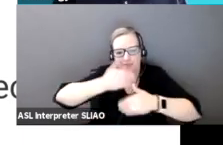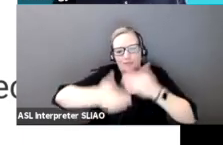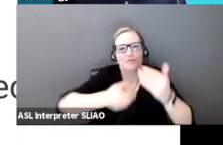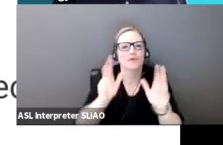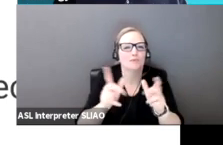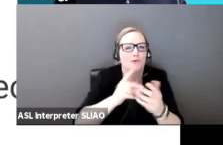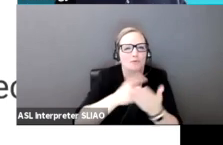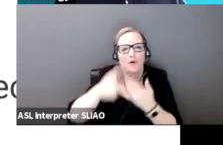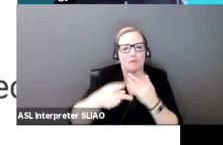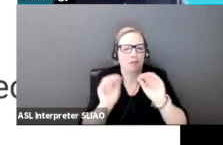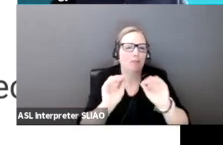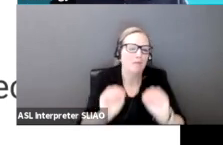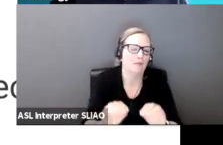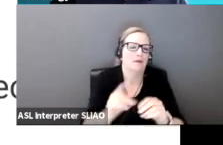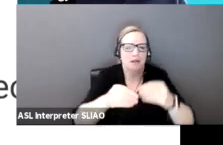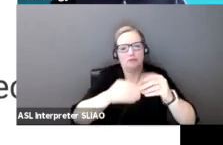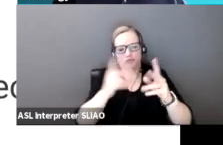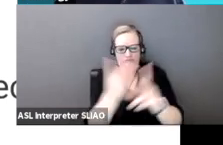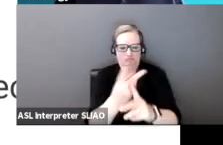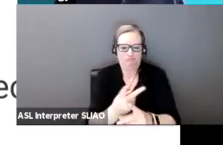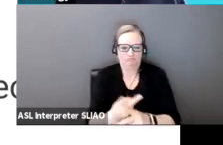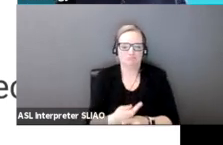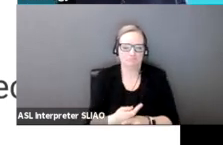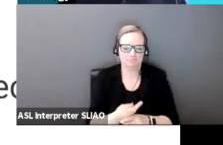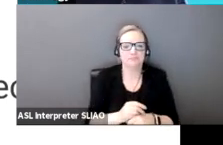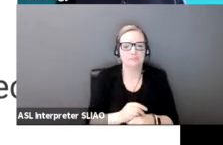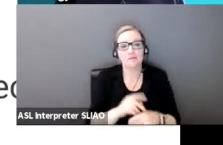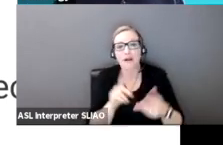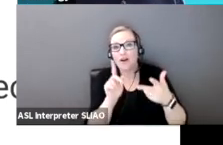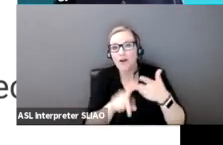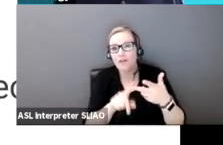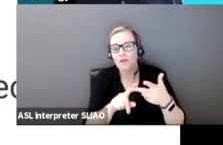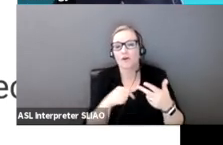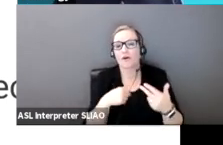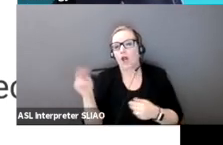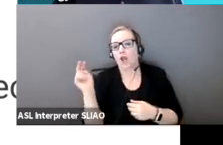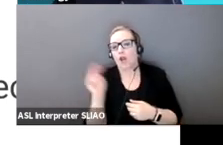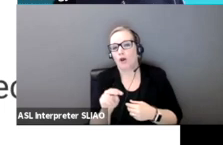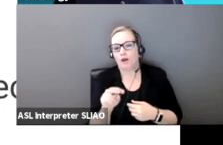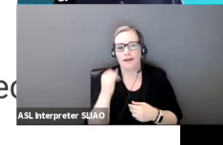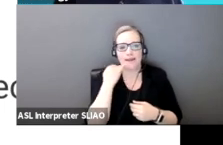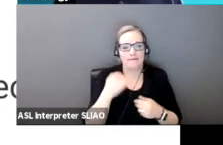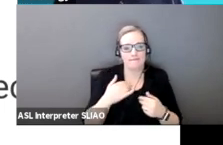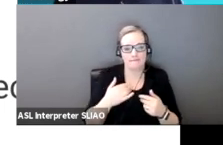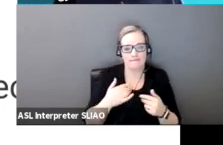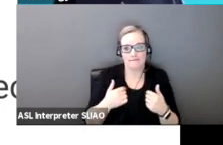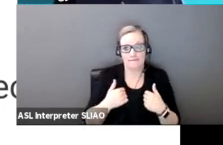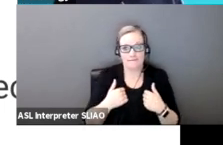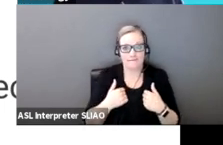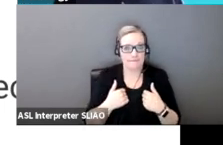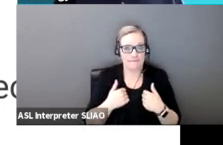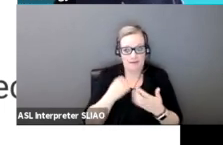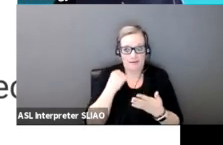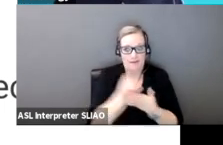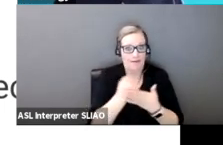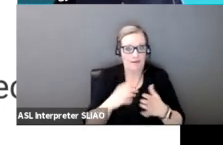And the final method of valuation is how much are your competitors disadvantaged by your owning